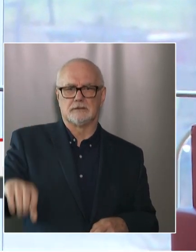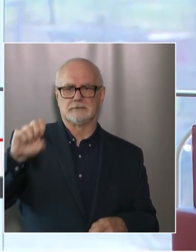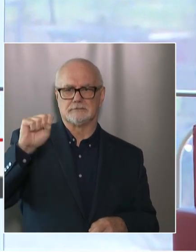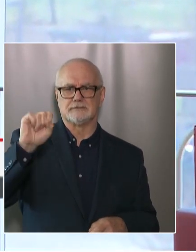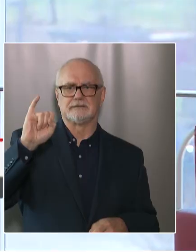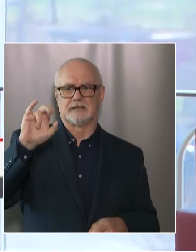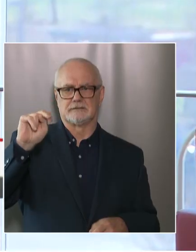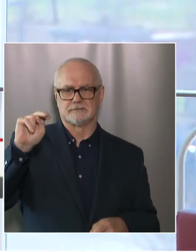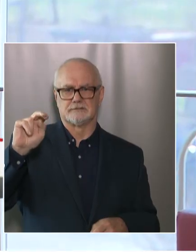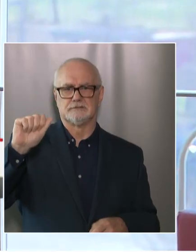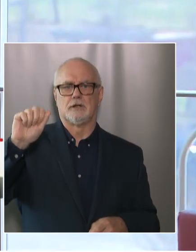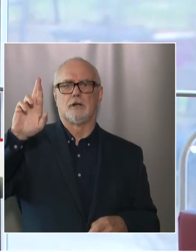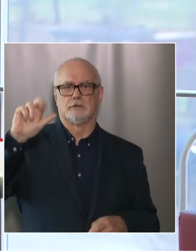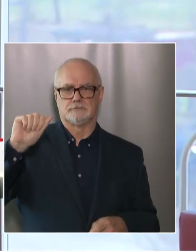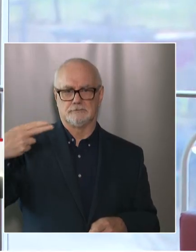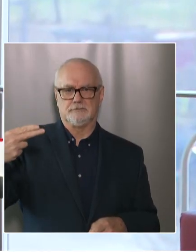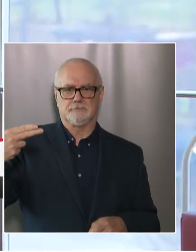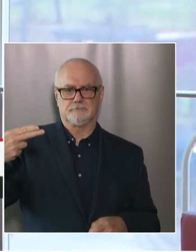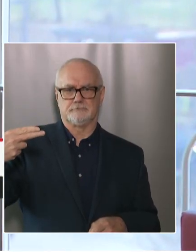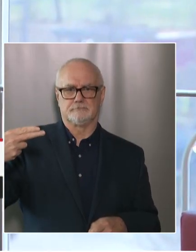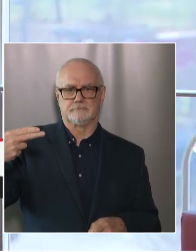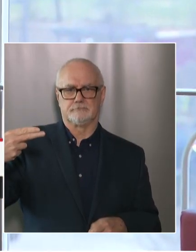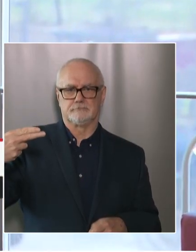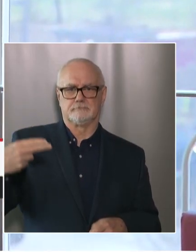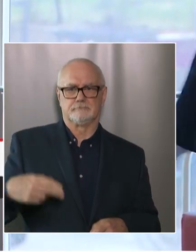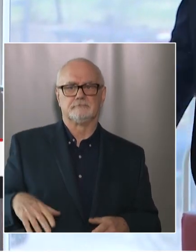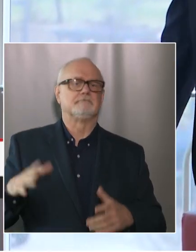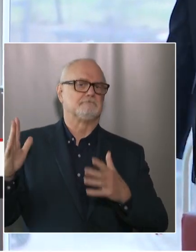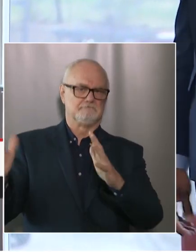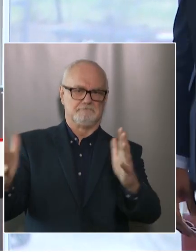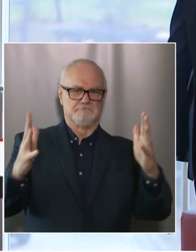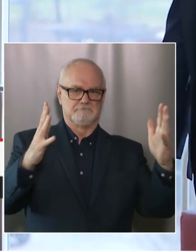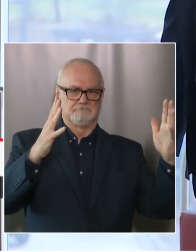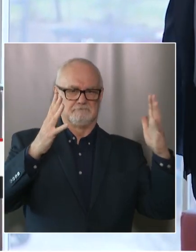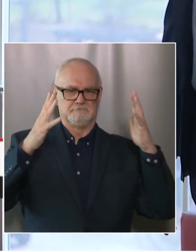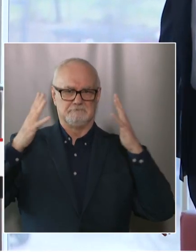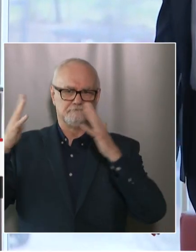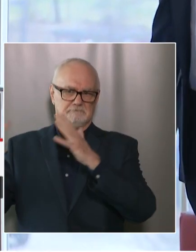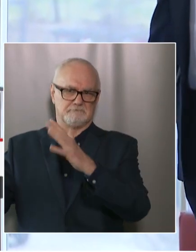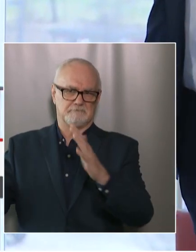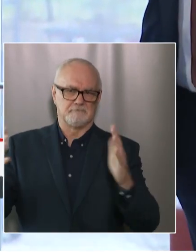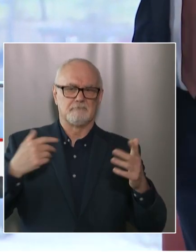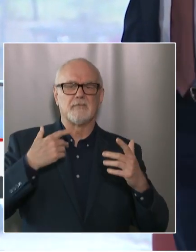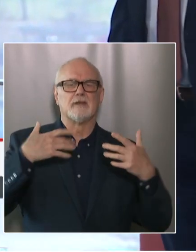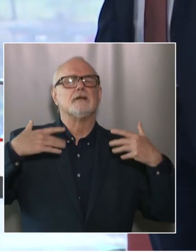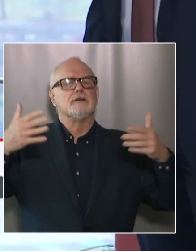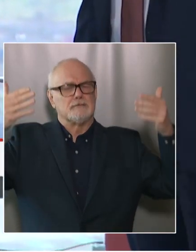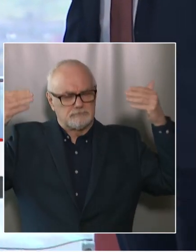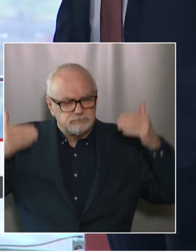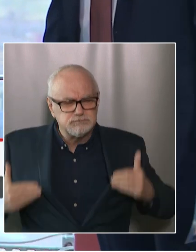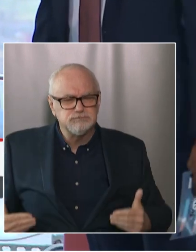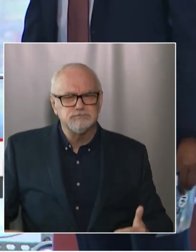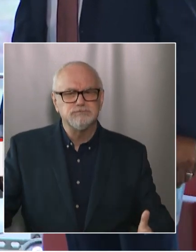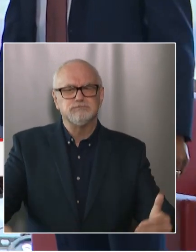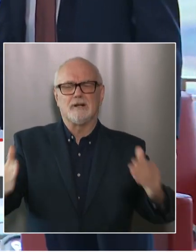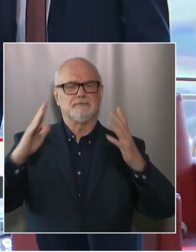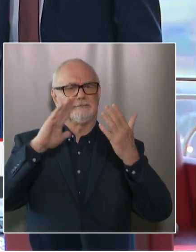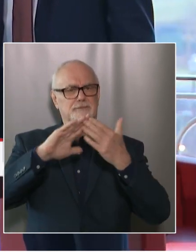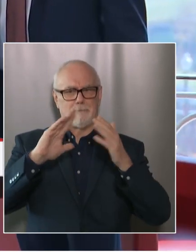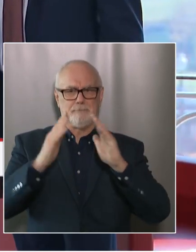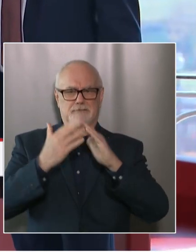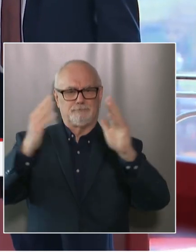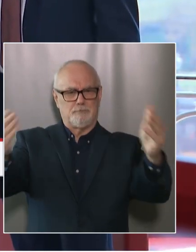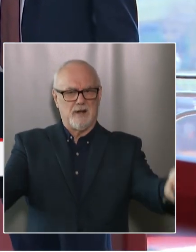He's coming to us from Kansas City, so I said, welcome to the big time now. But Jason, we are delighted to have you here,